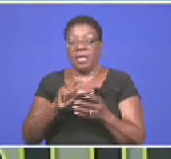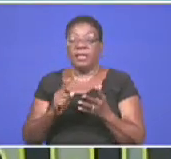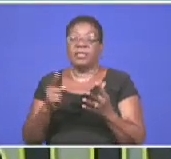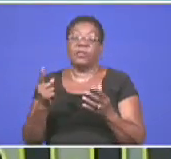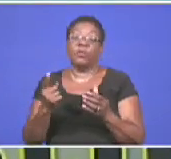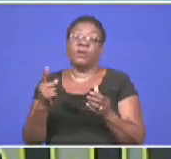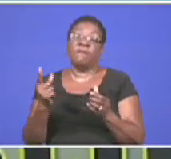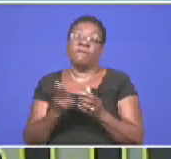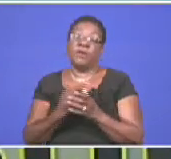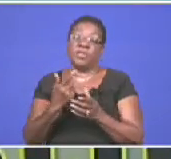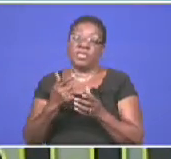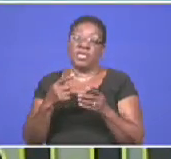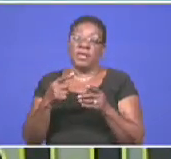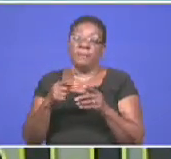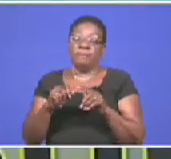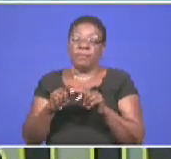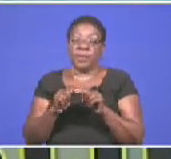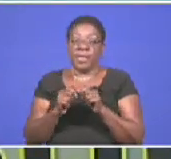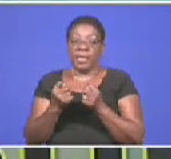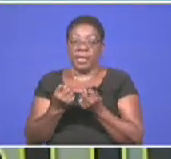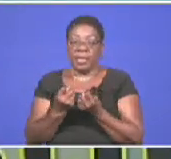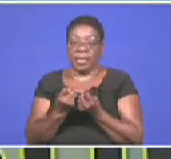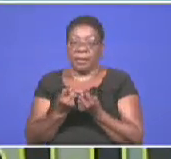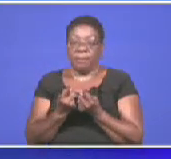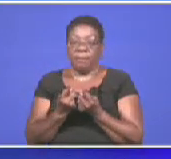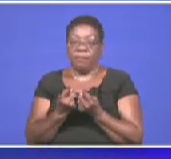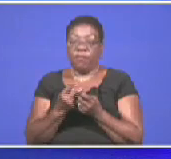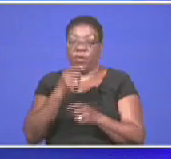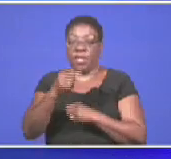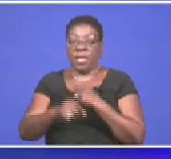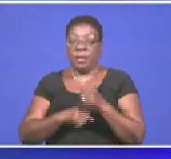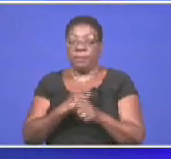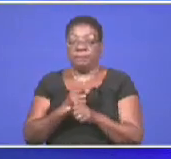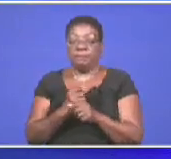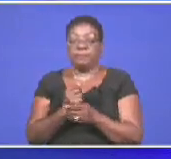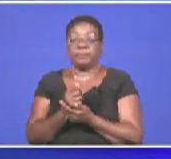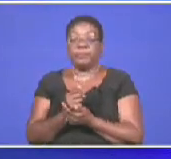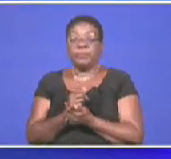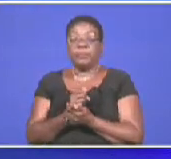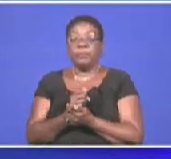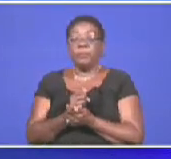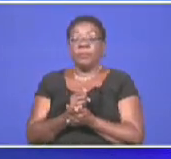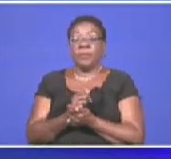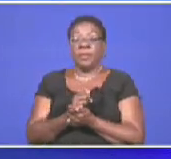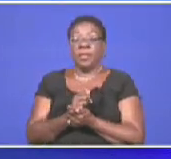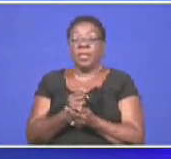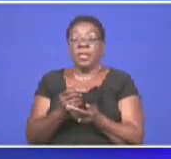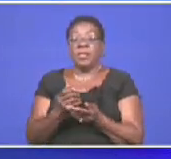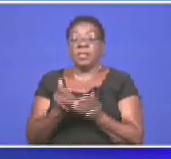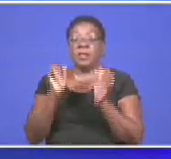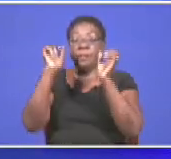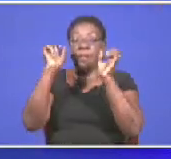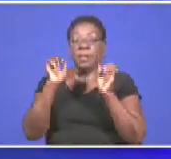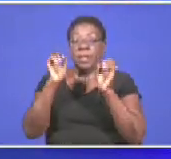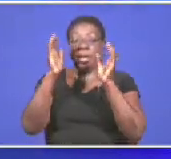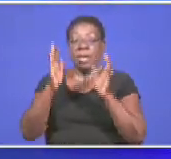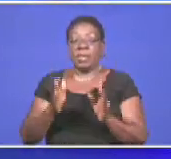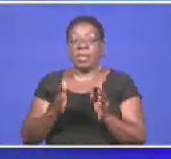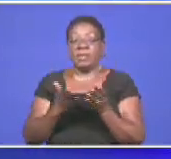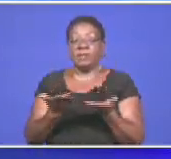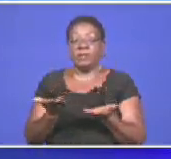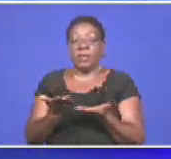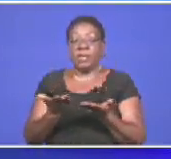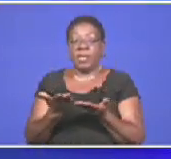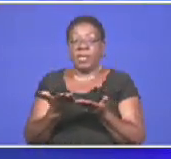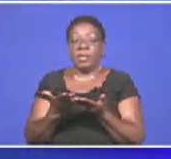kickoff, tip-off type events of the year. Student athletes from right here in the 242 also being given the opportunity